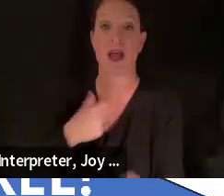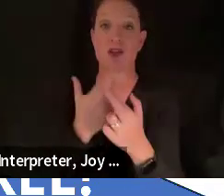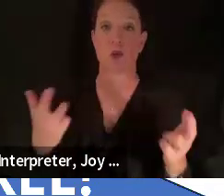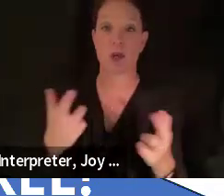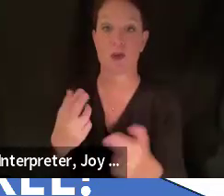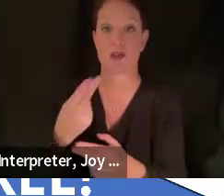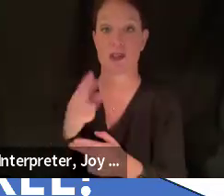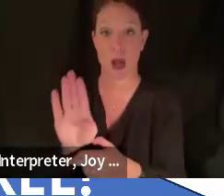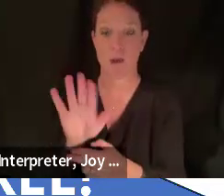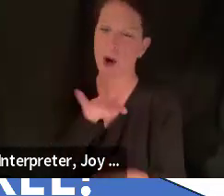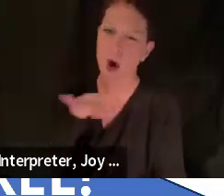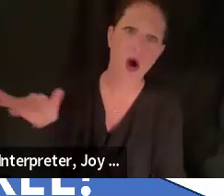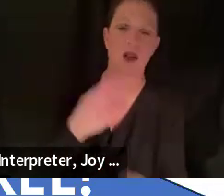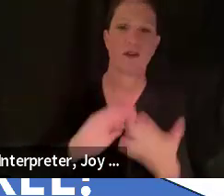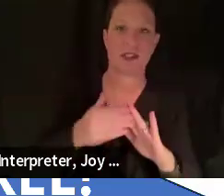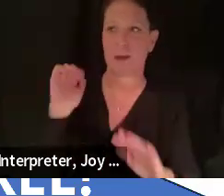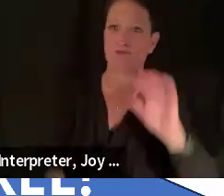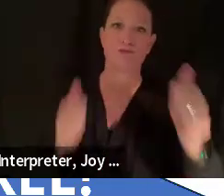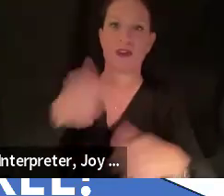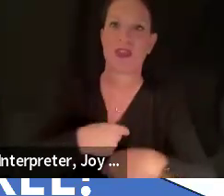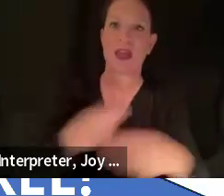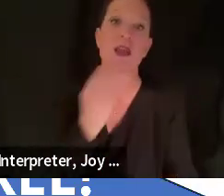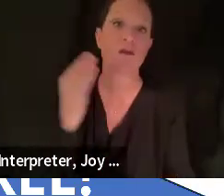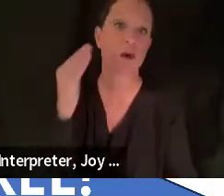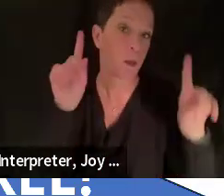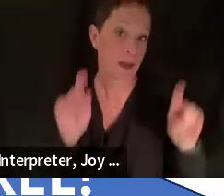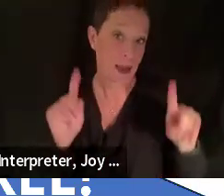the city of Philadelphia that distribute at-home test kits,